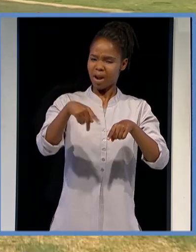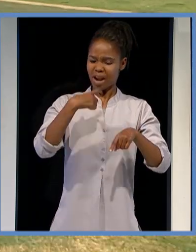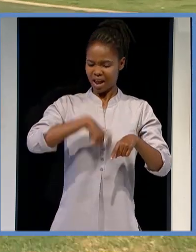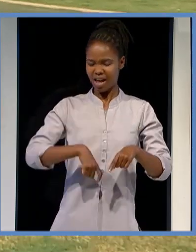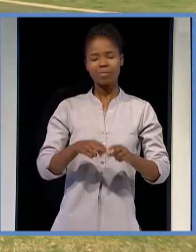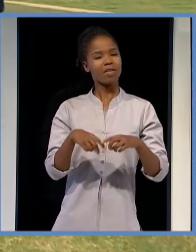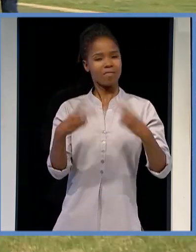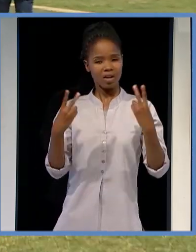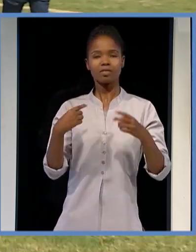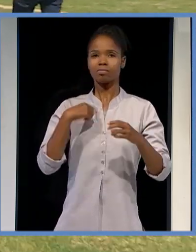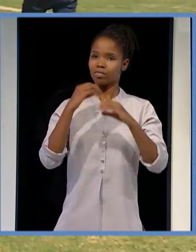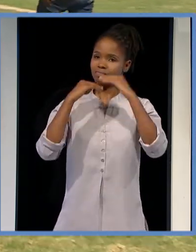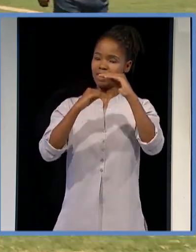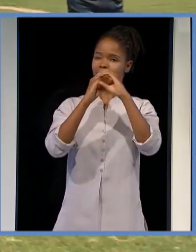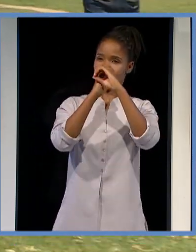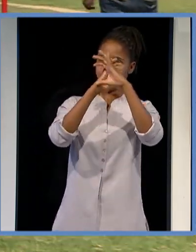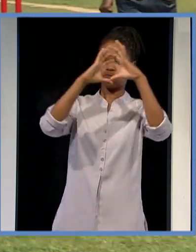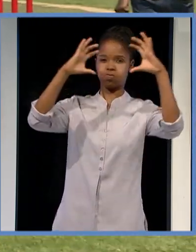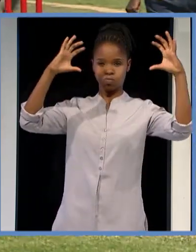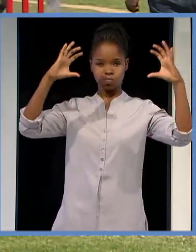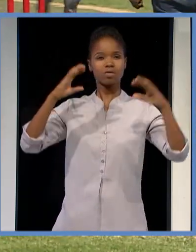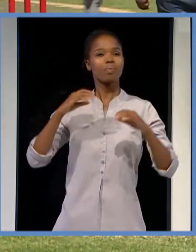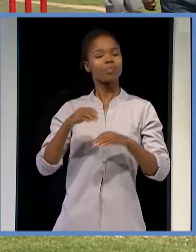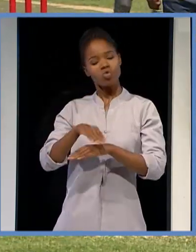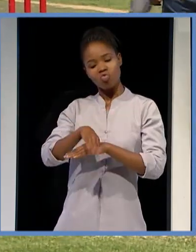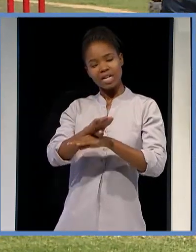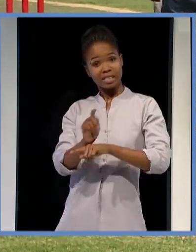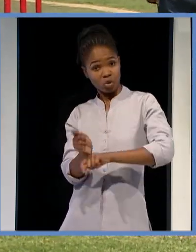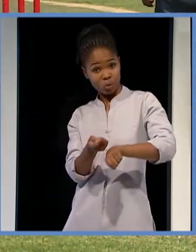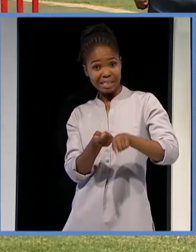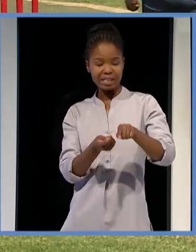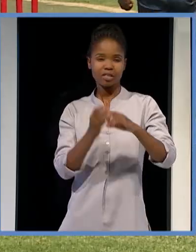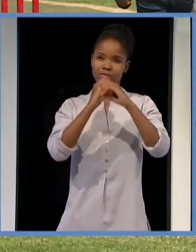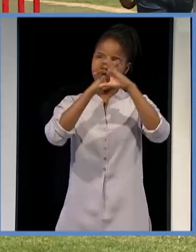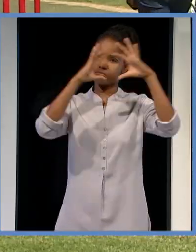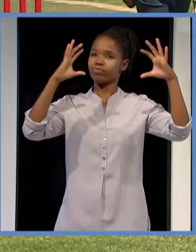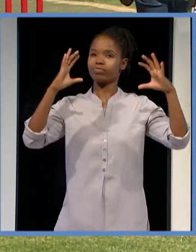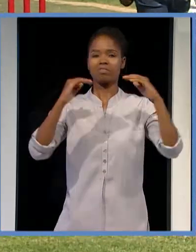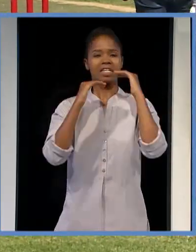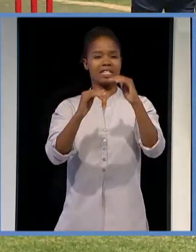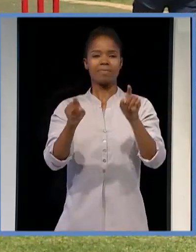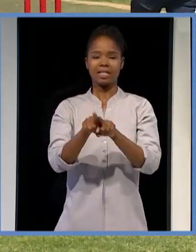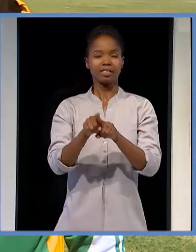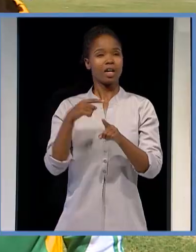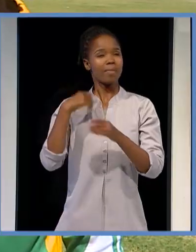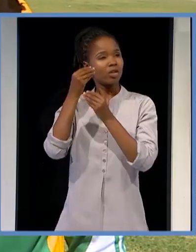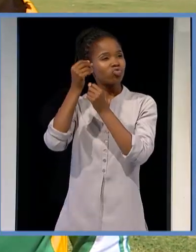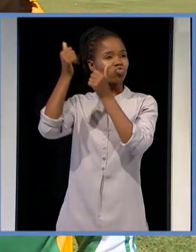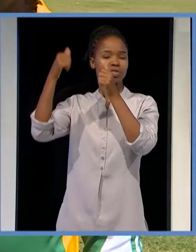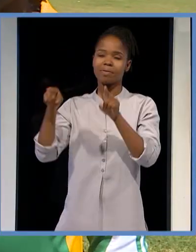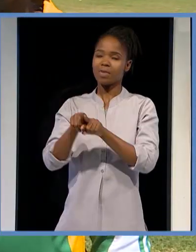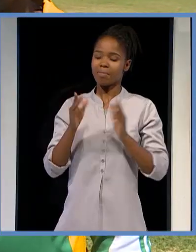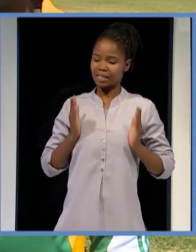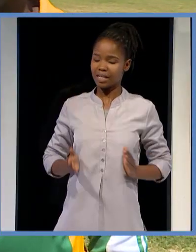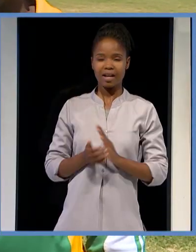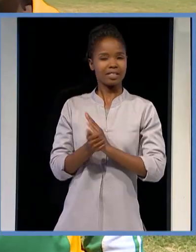I've got a bigger vision about cricket, about that even goes beyond what my ambitions are as a player.